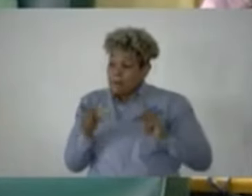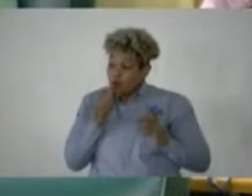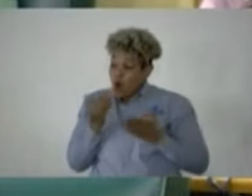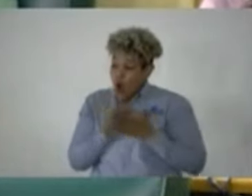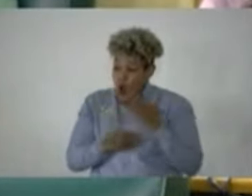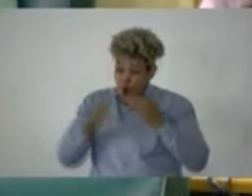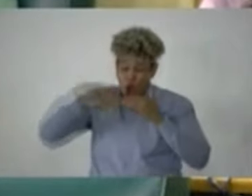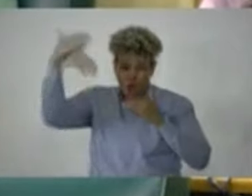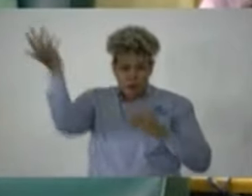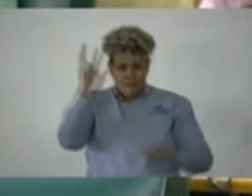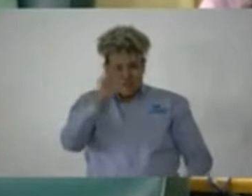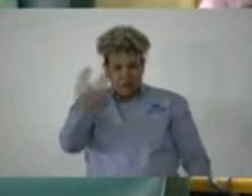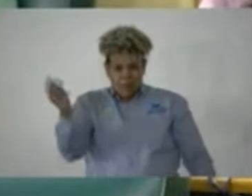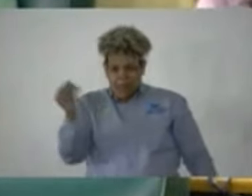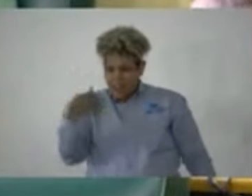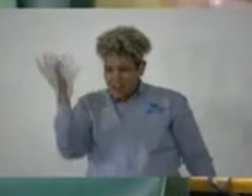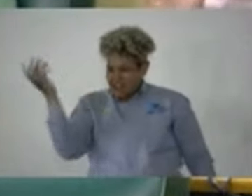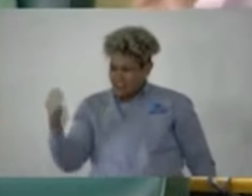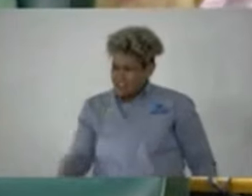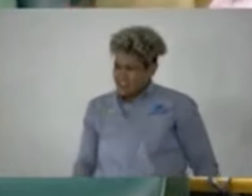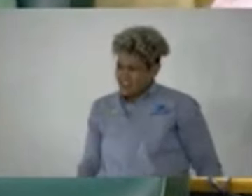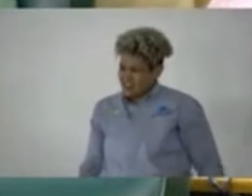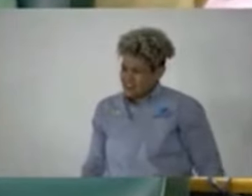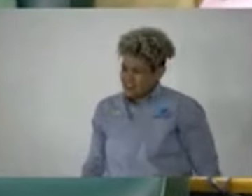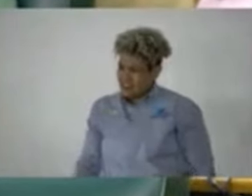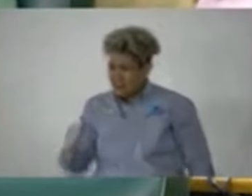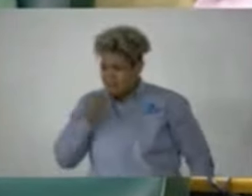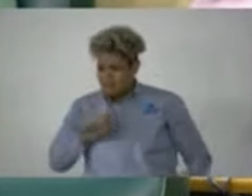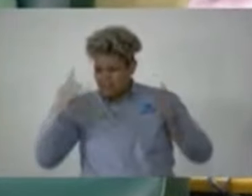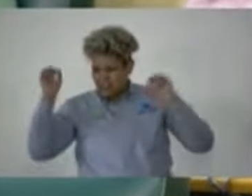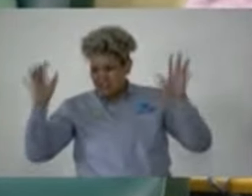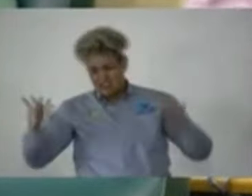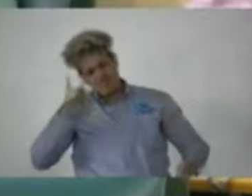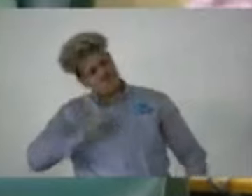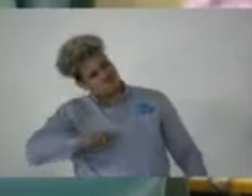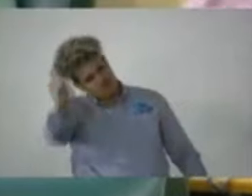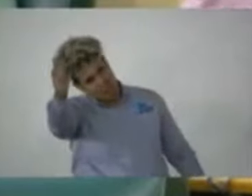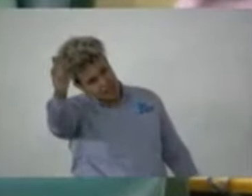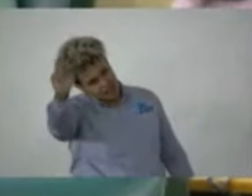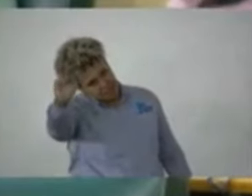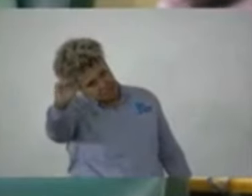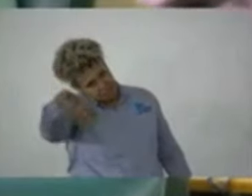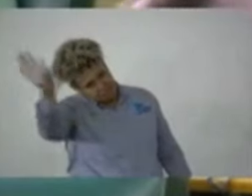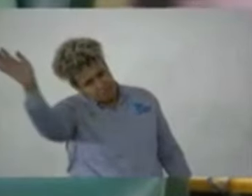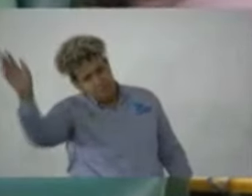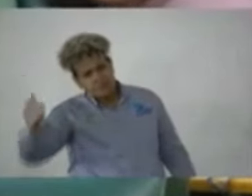earning above 3 million. Madam Speaker, that is a red card.